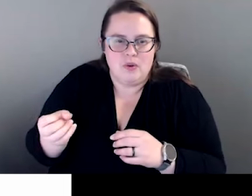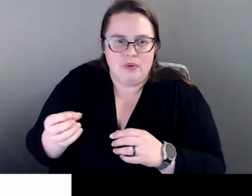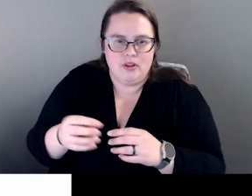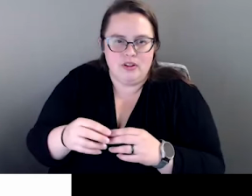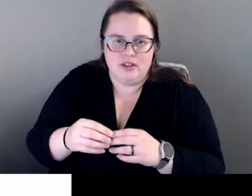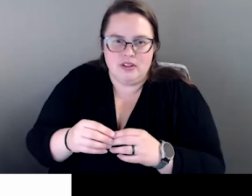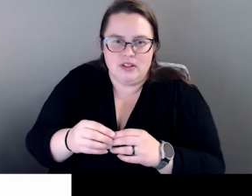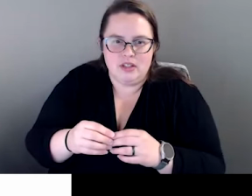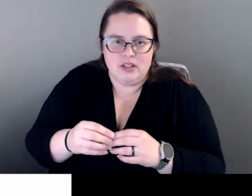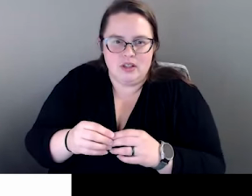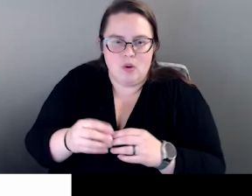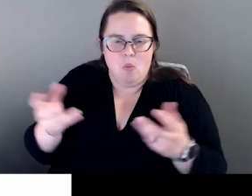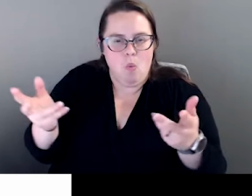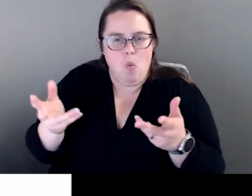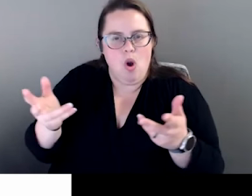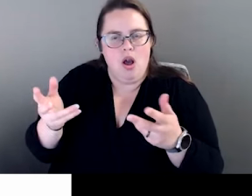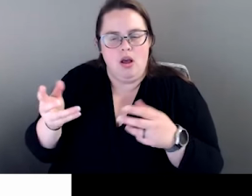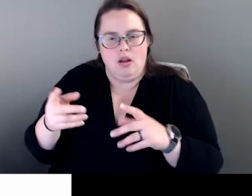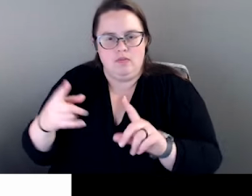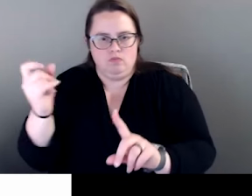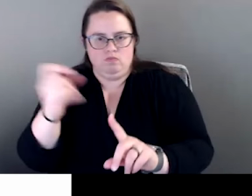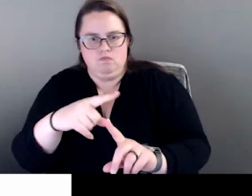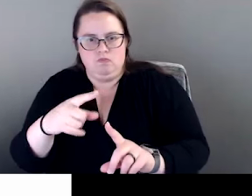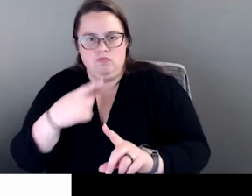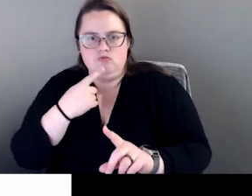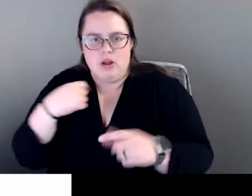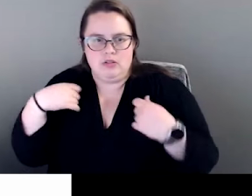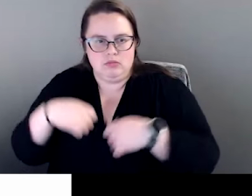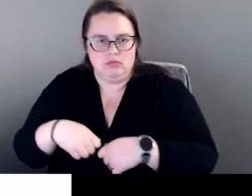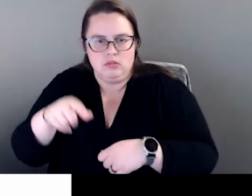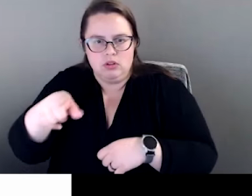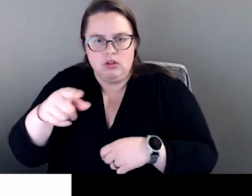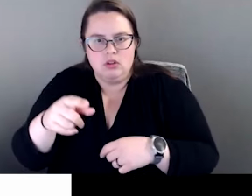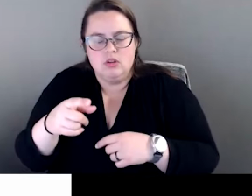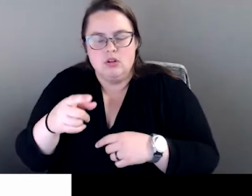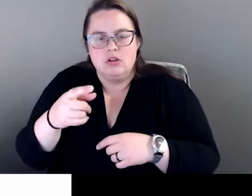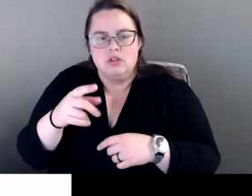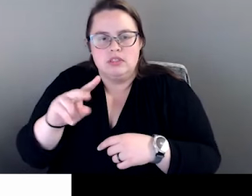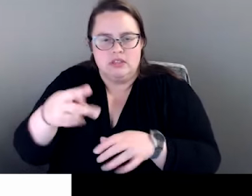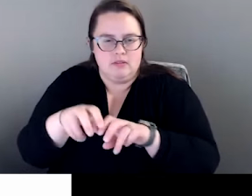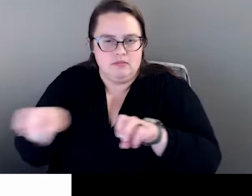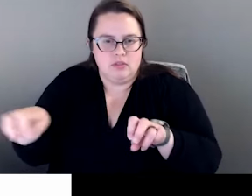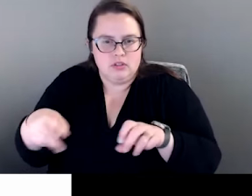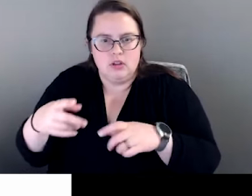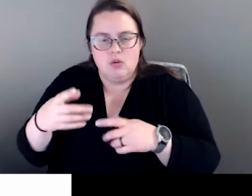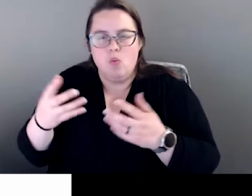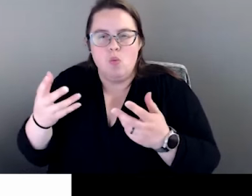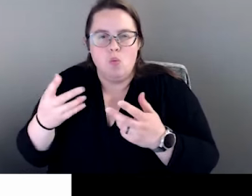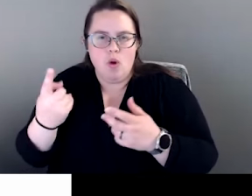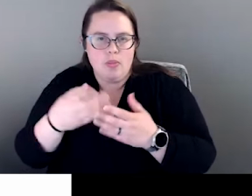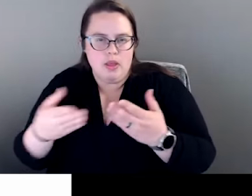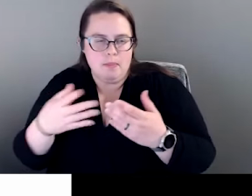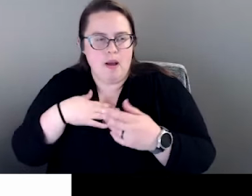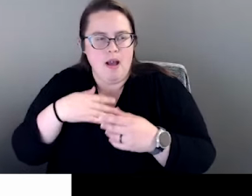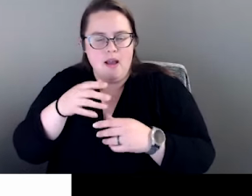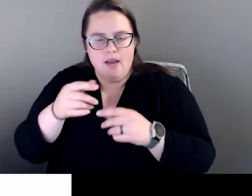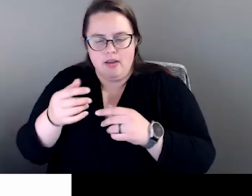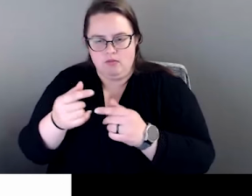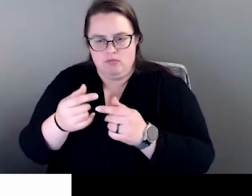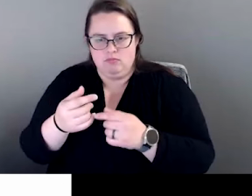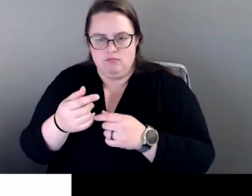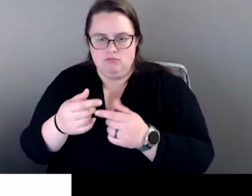cultural things like reinforce like my kids were watching, or my grandkids were watching Pitch Perfect the other day. And